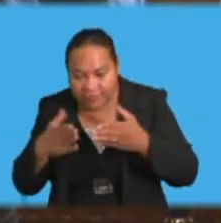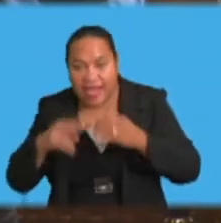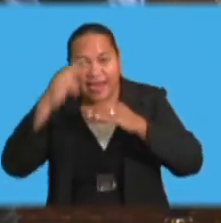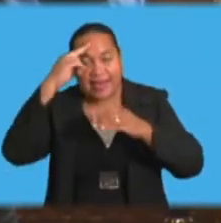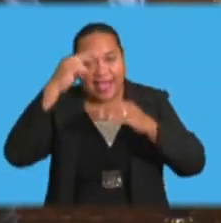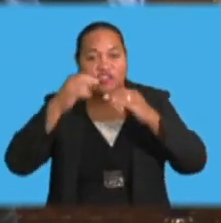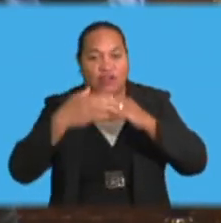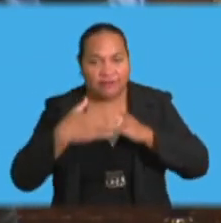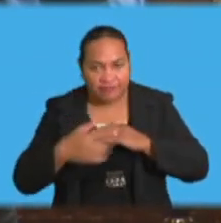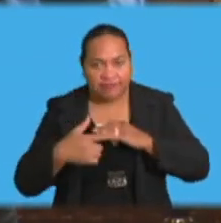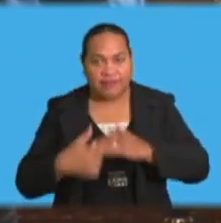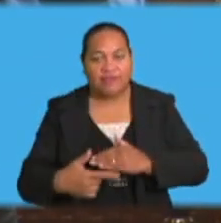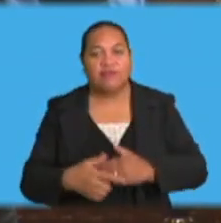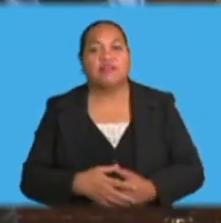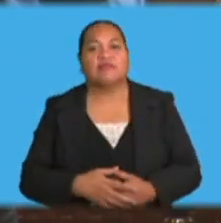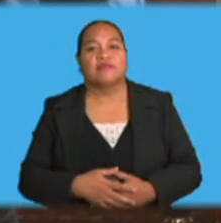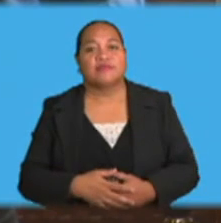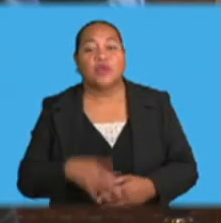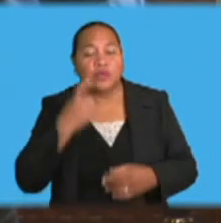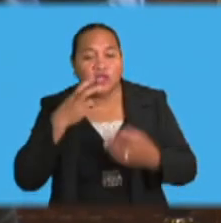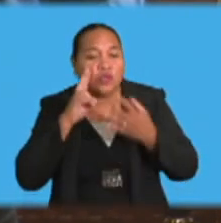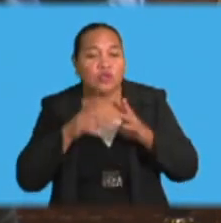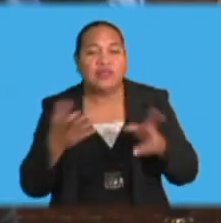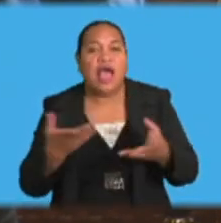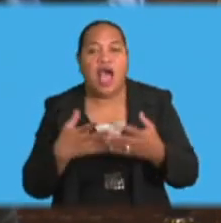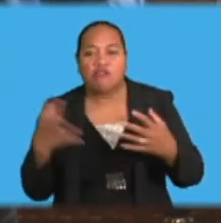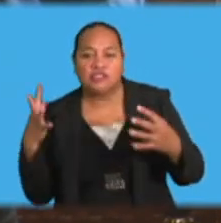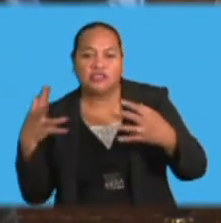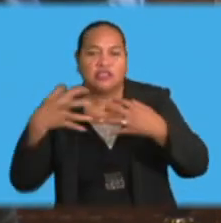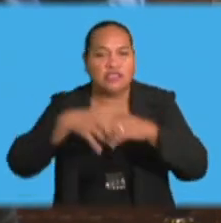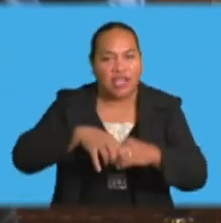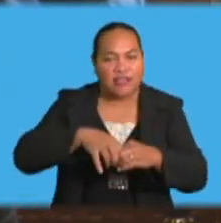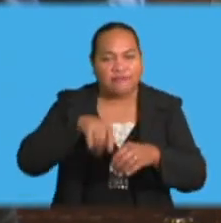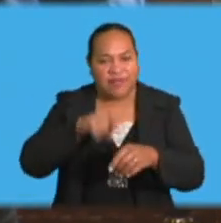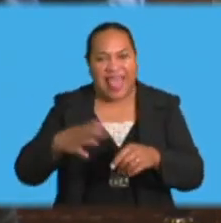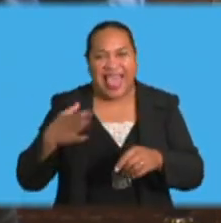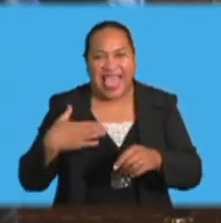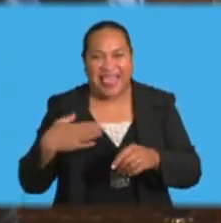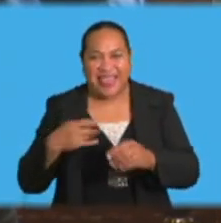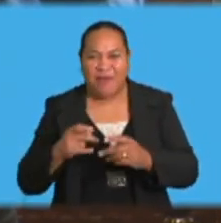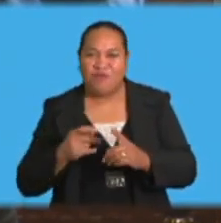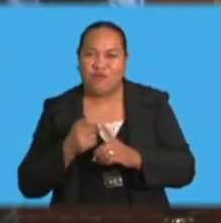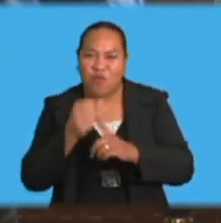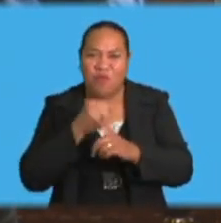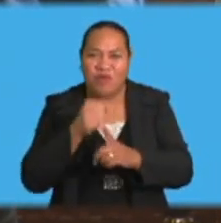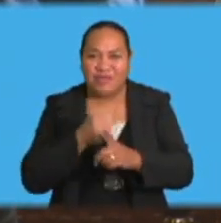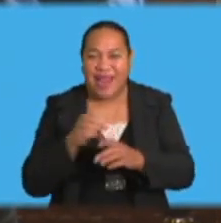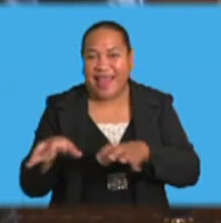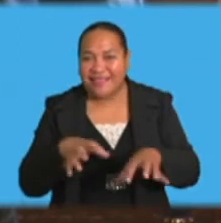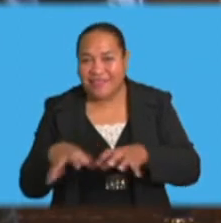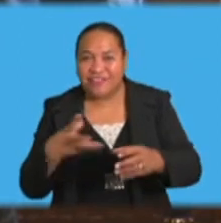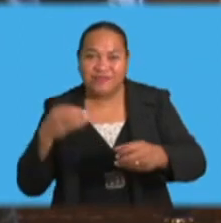enterprise level. And we are now looking to integrate health promotion activities into the normal OHS activities.